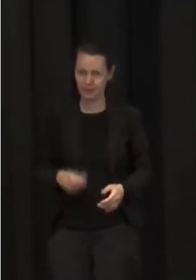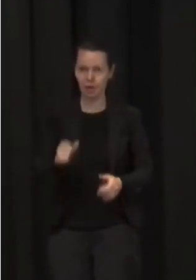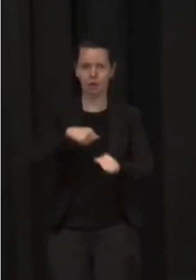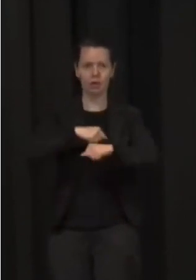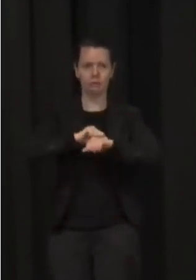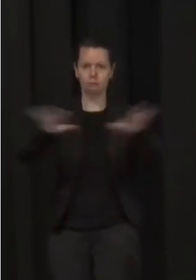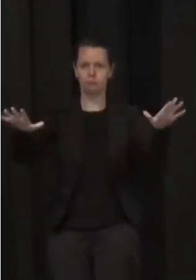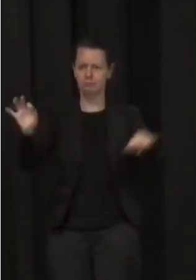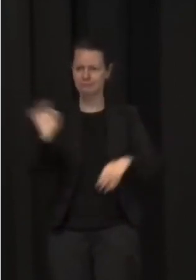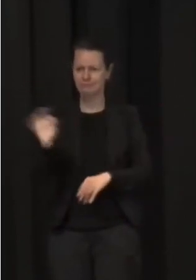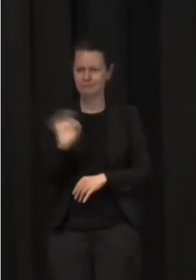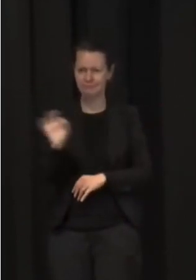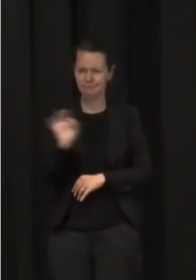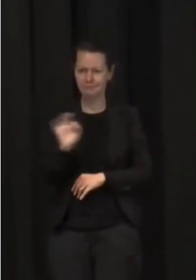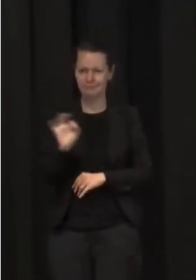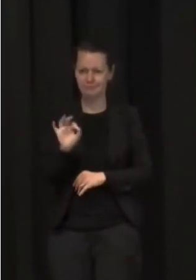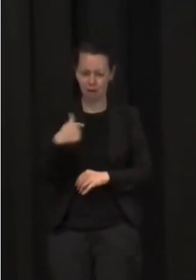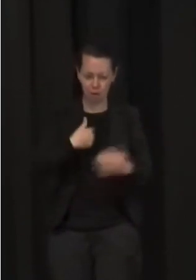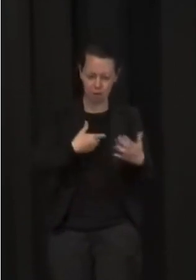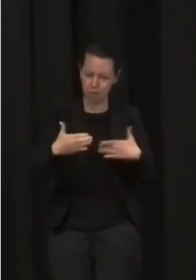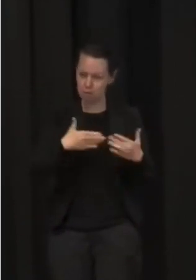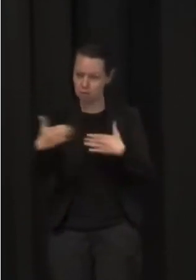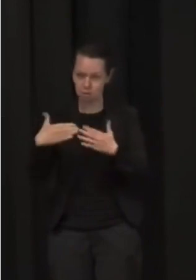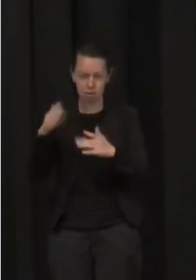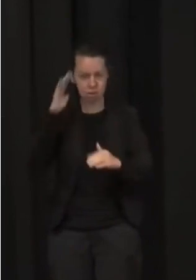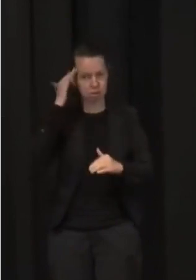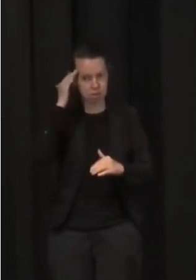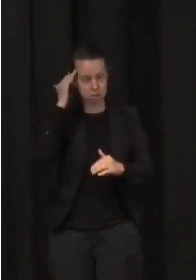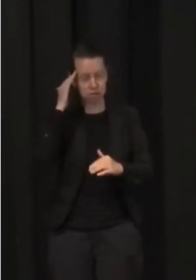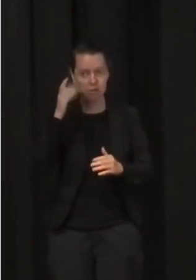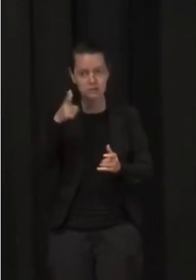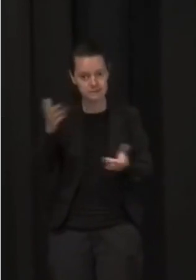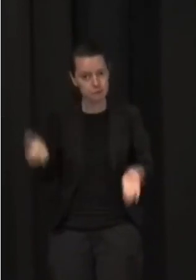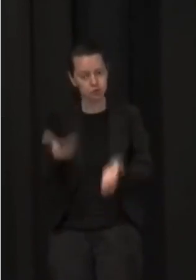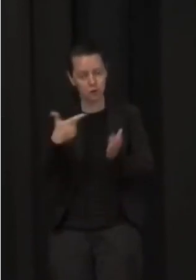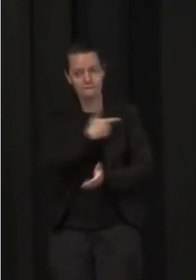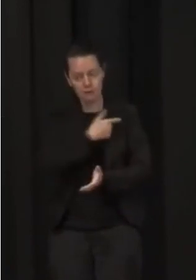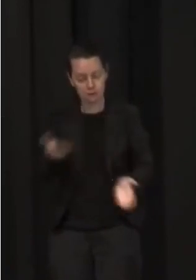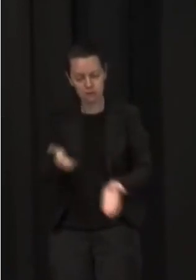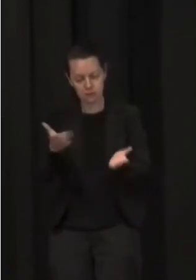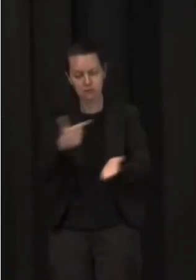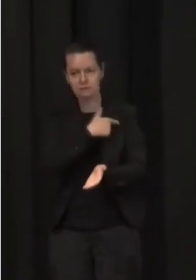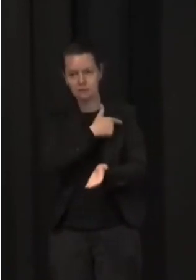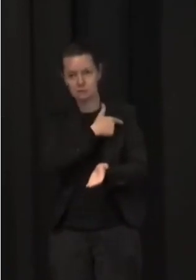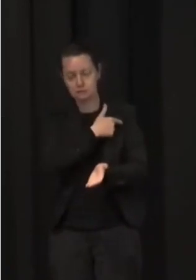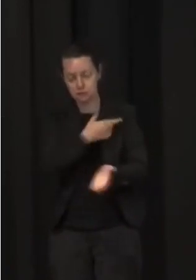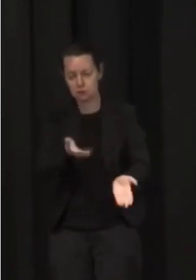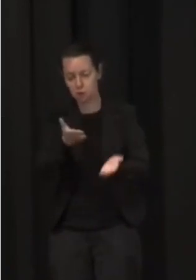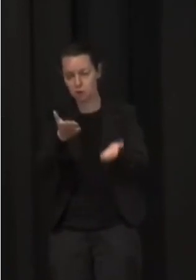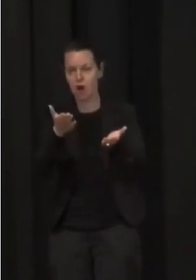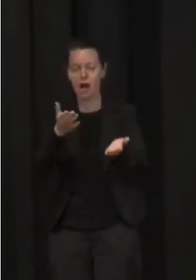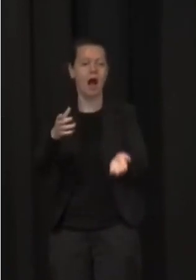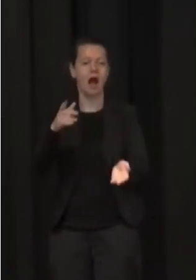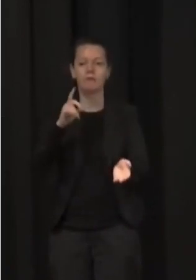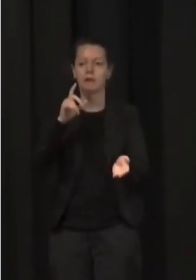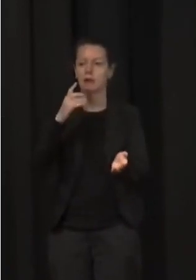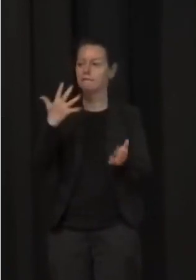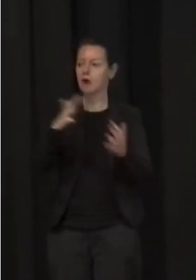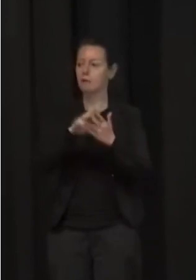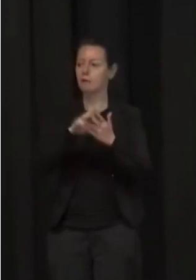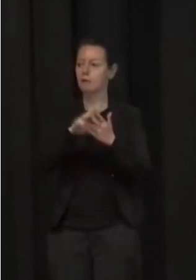pull down that, pull all that down, pull all the architecture that you built, all the infrastructure that you built, the culture that you've changed? Why would you change that